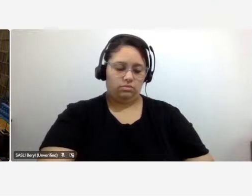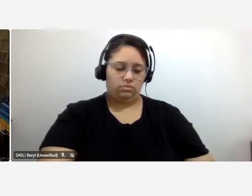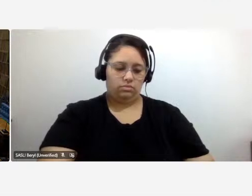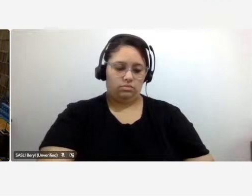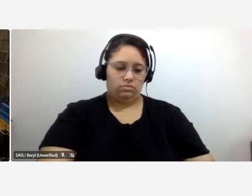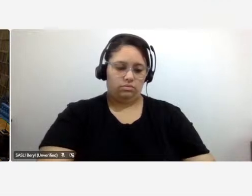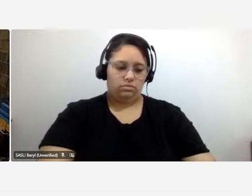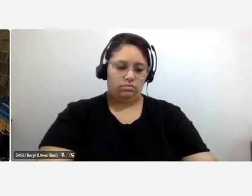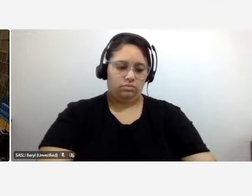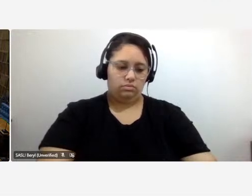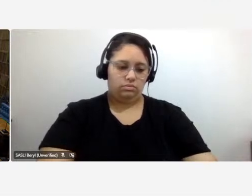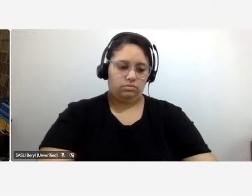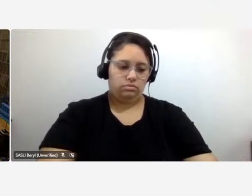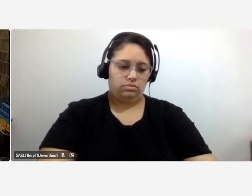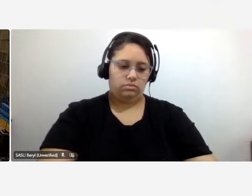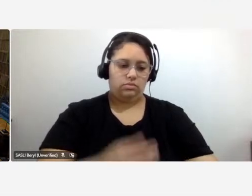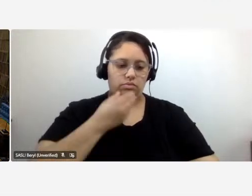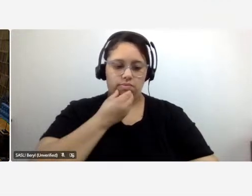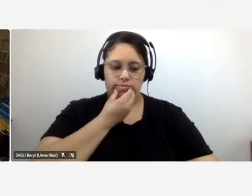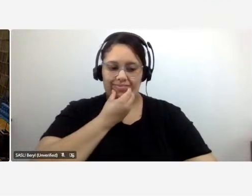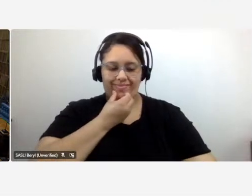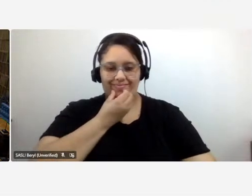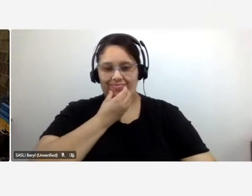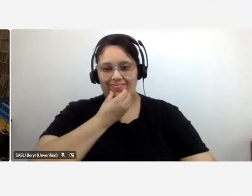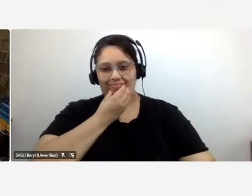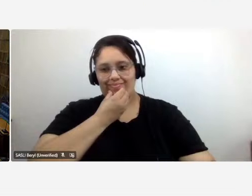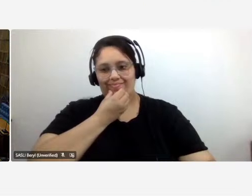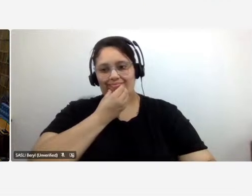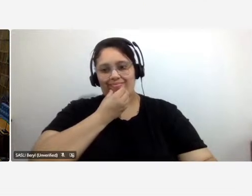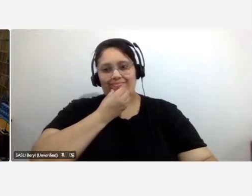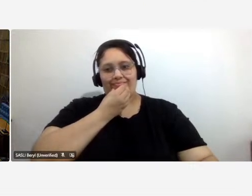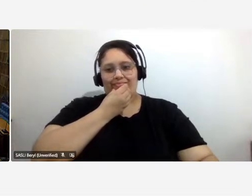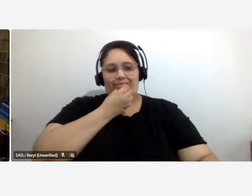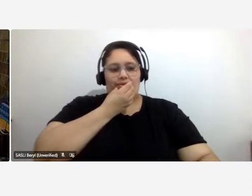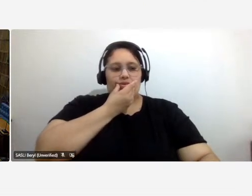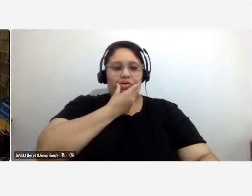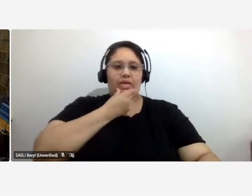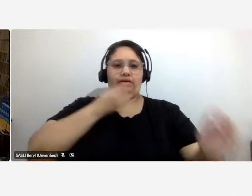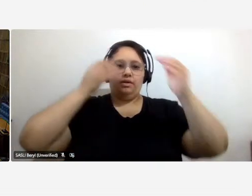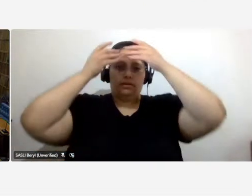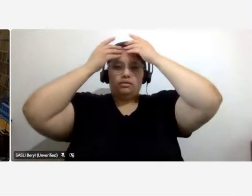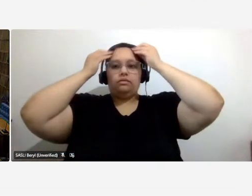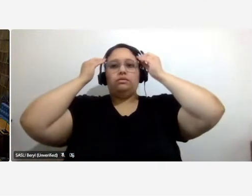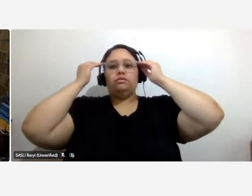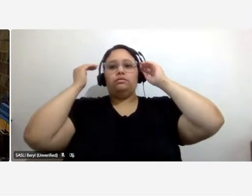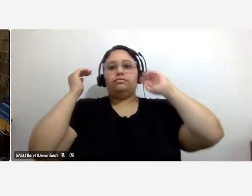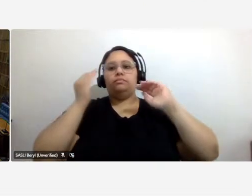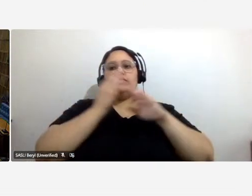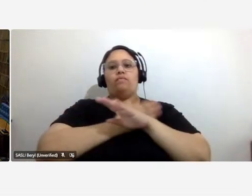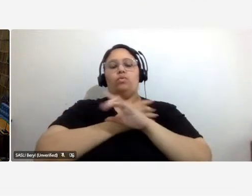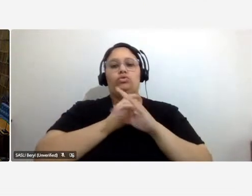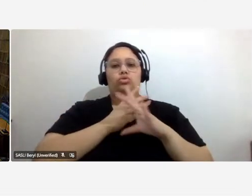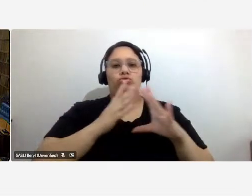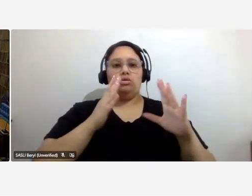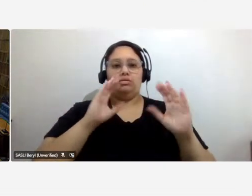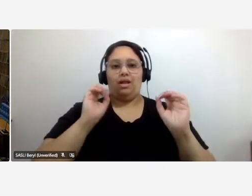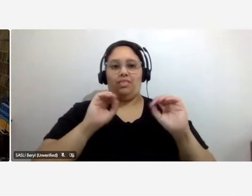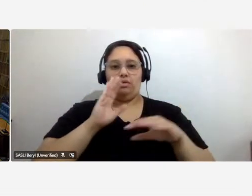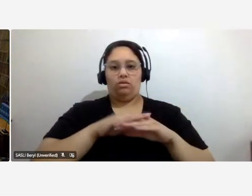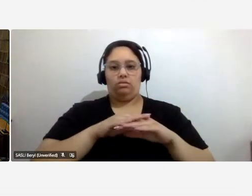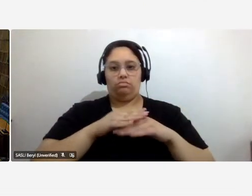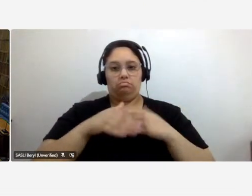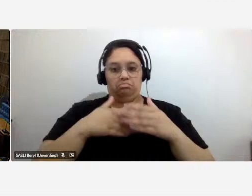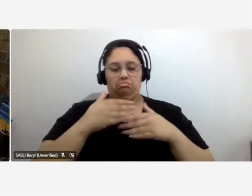Colleagues, any follow-up questions? Yes. Member, I just want, just before you start, nothing on, please go